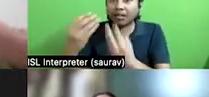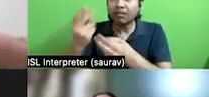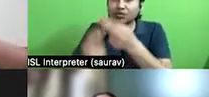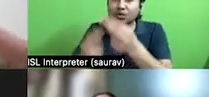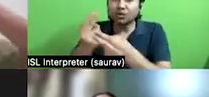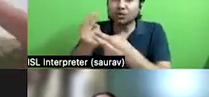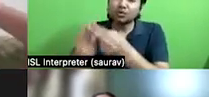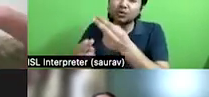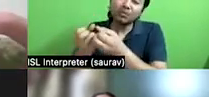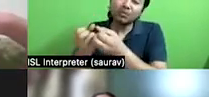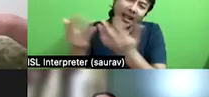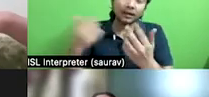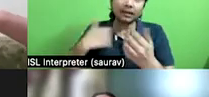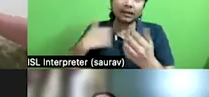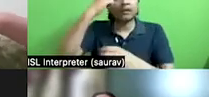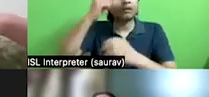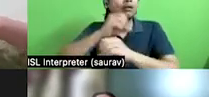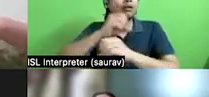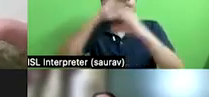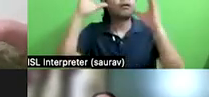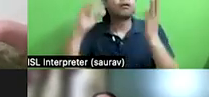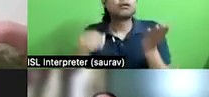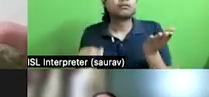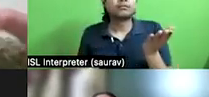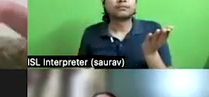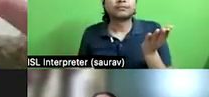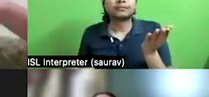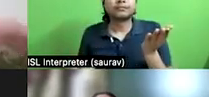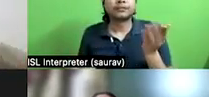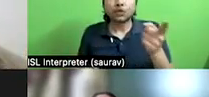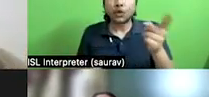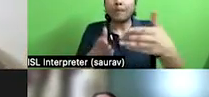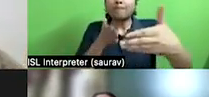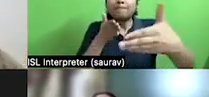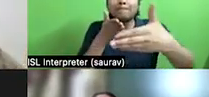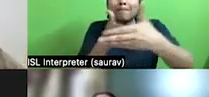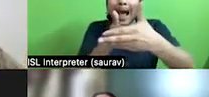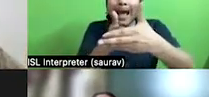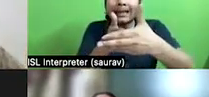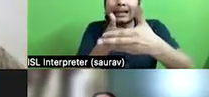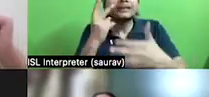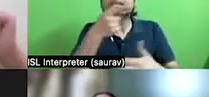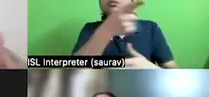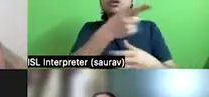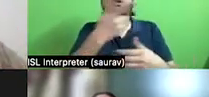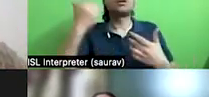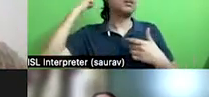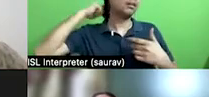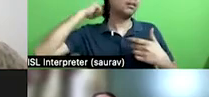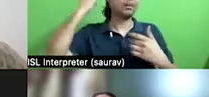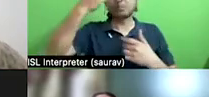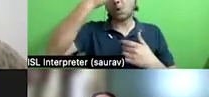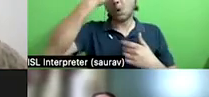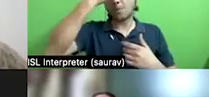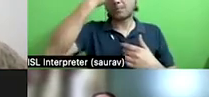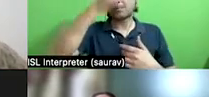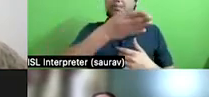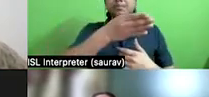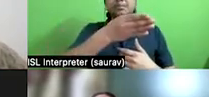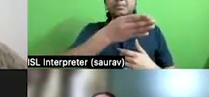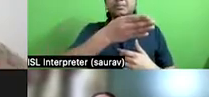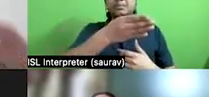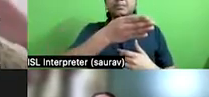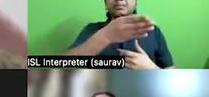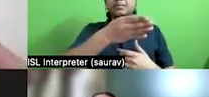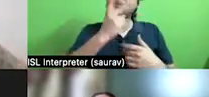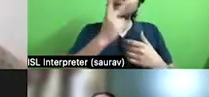the barrier like an iceberg on top of the water. And below, you can't see anything. But now let us see what is below.